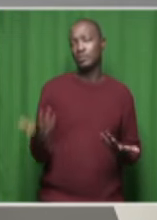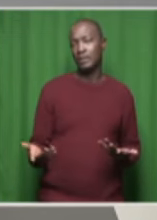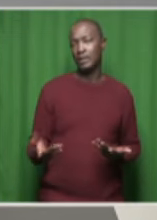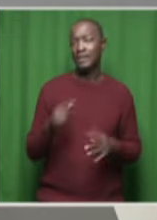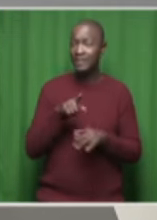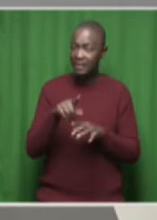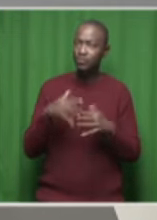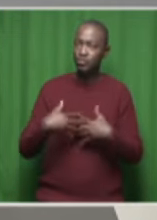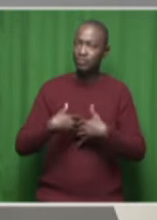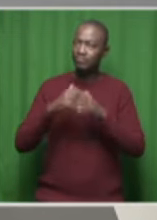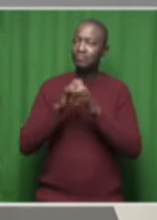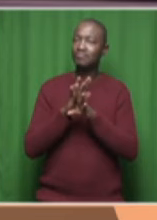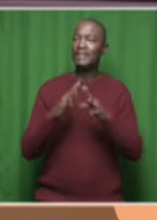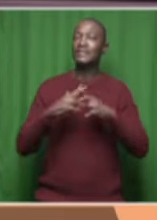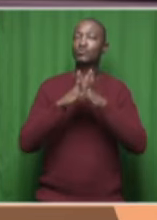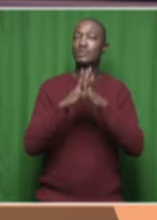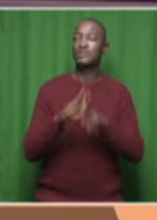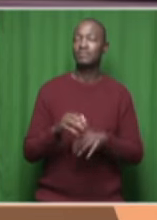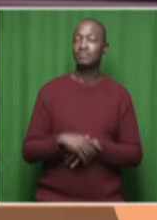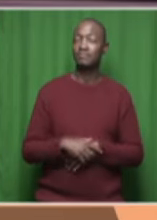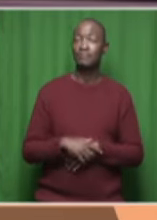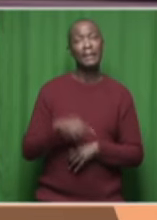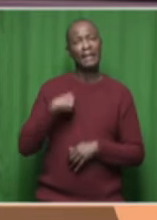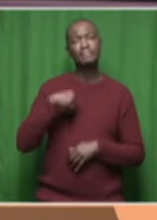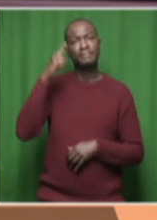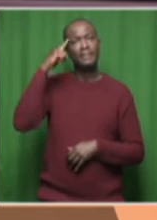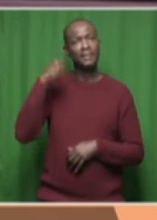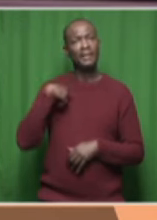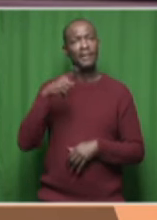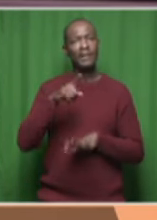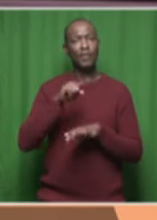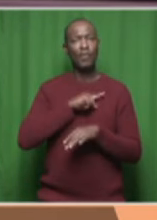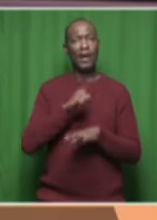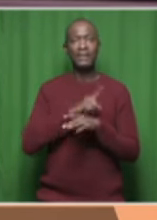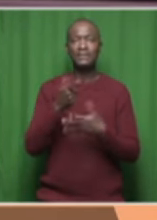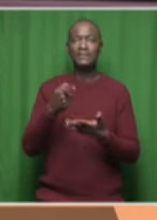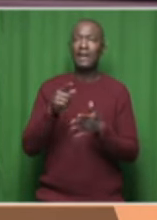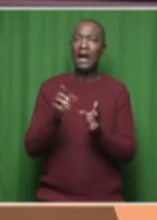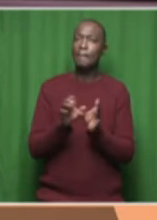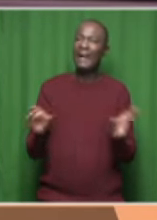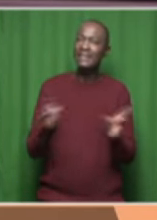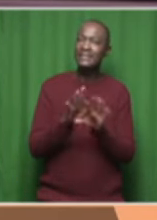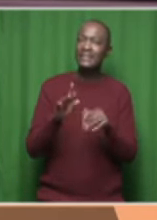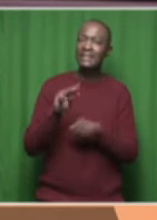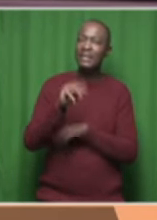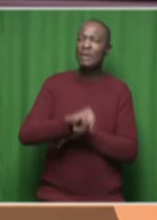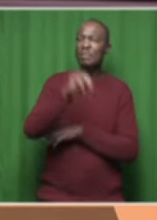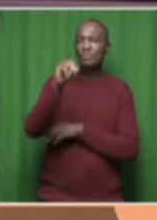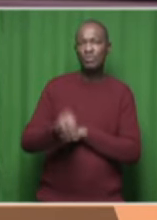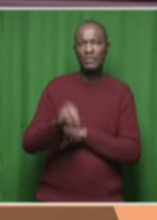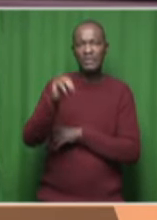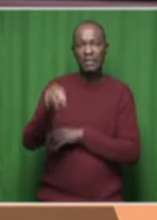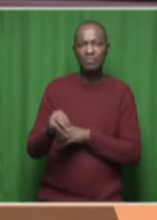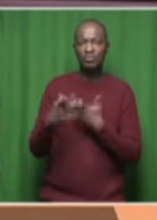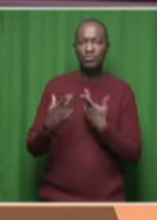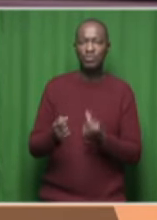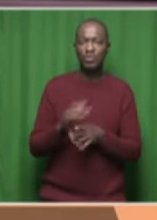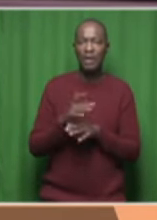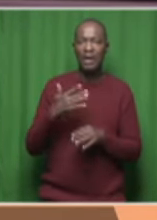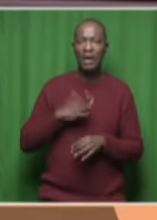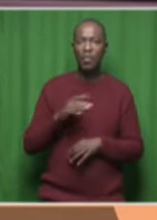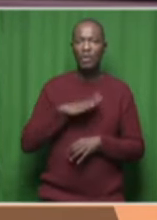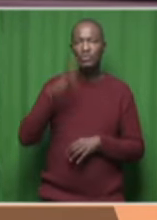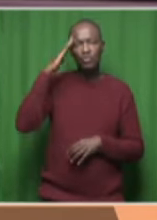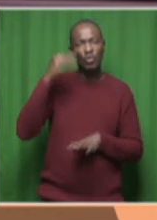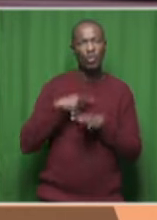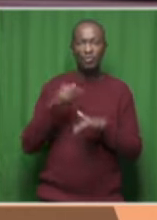this unity. And I suppose that's the reason why the Apartheid Museum decided to launch Time to Act. I'm quite keen to know Time to Act